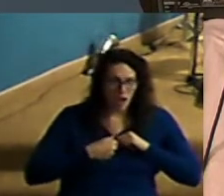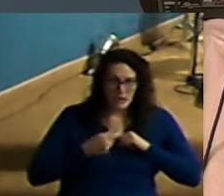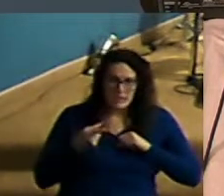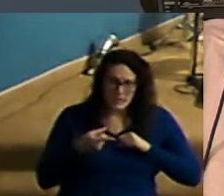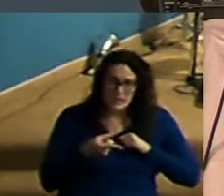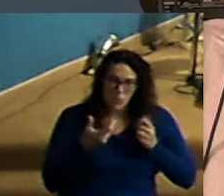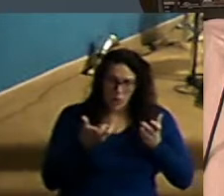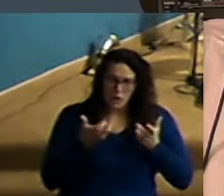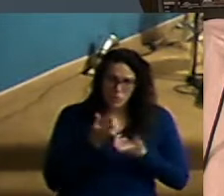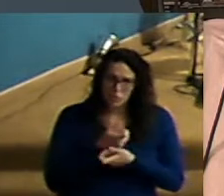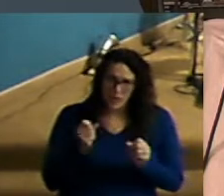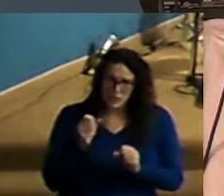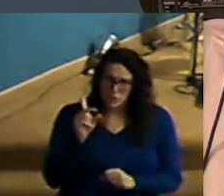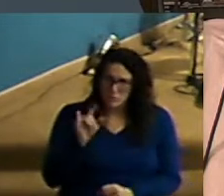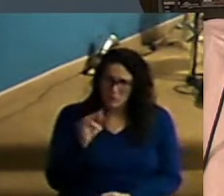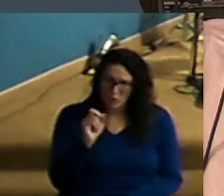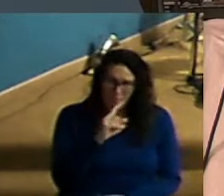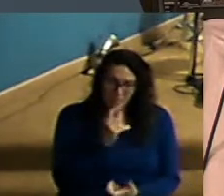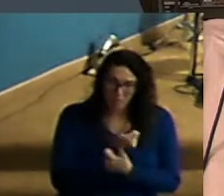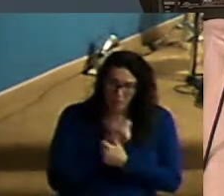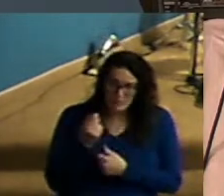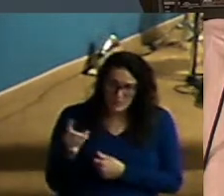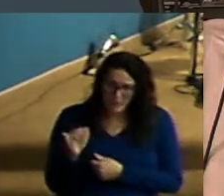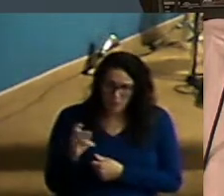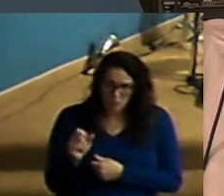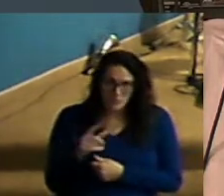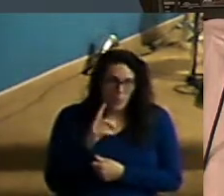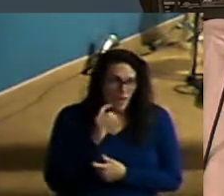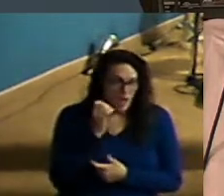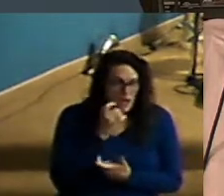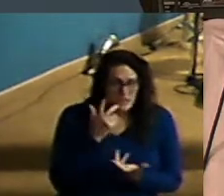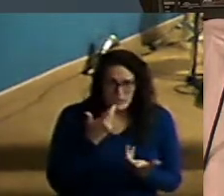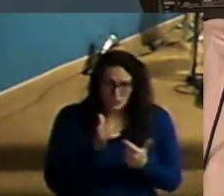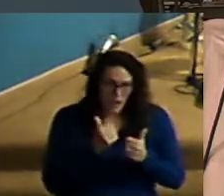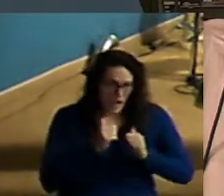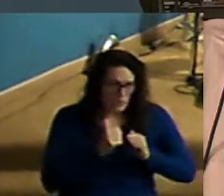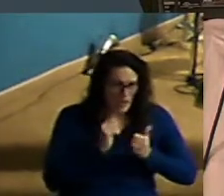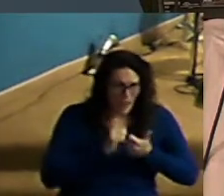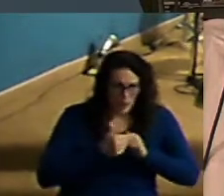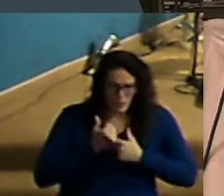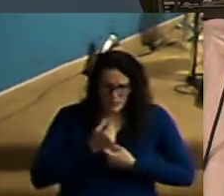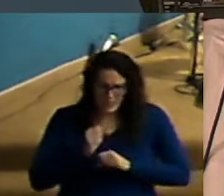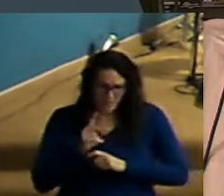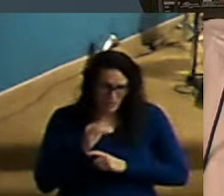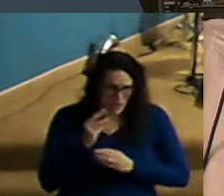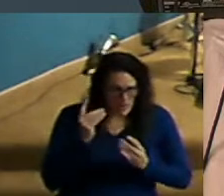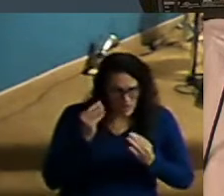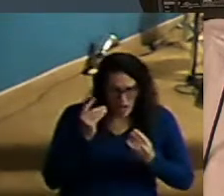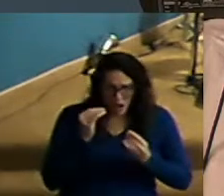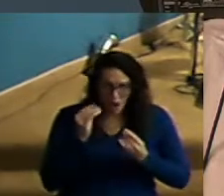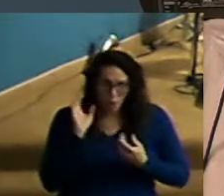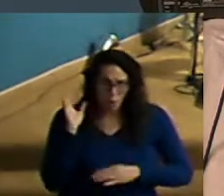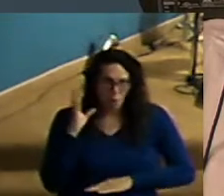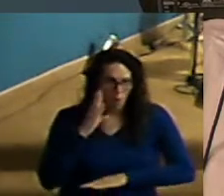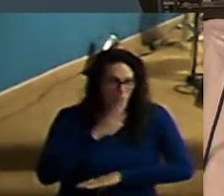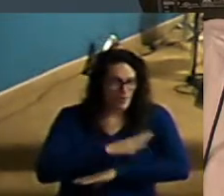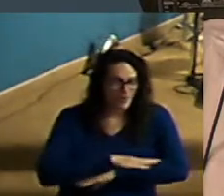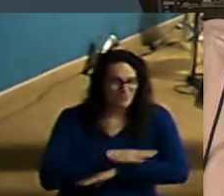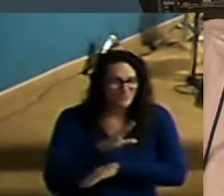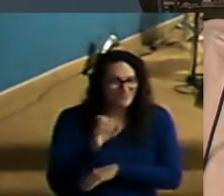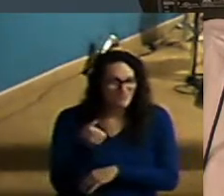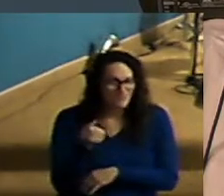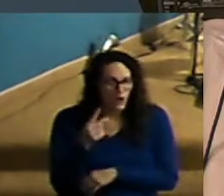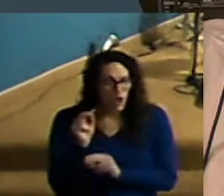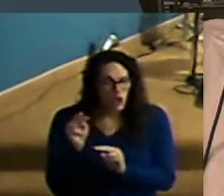rescue Daniel and made every effort until sunset to save him. I want you to look at the prayer practices